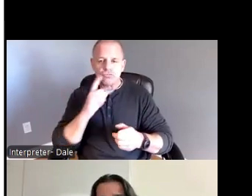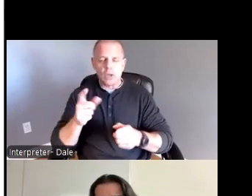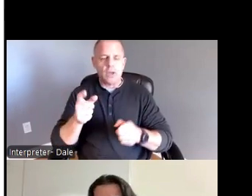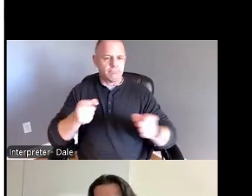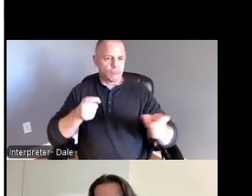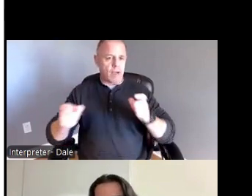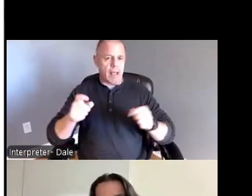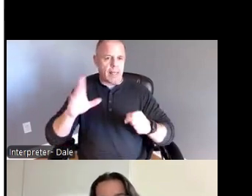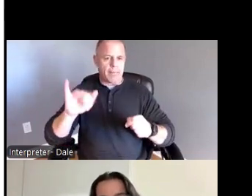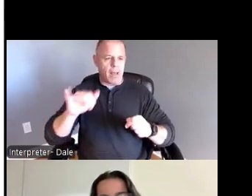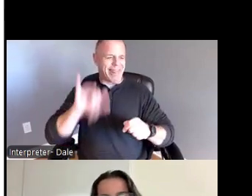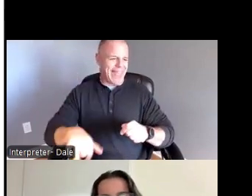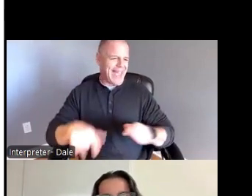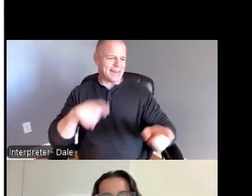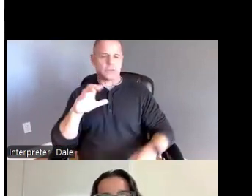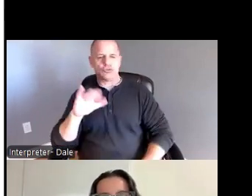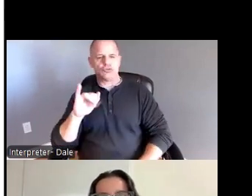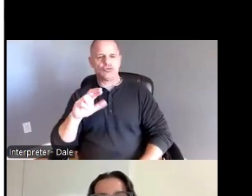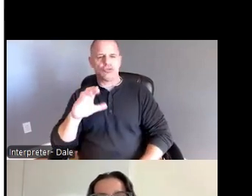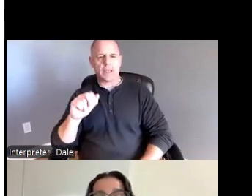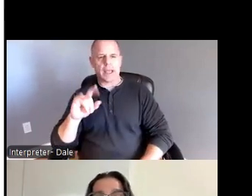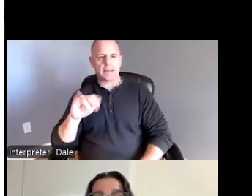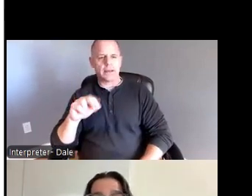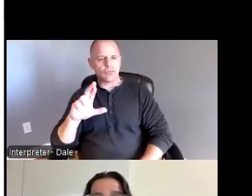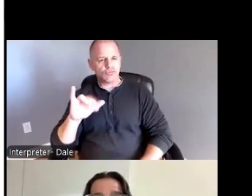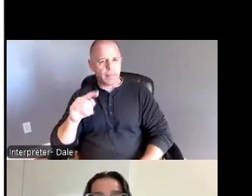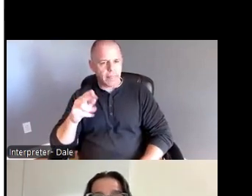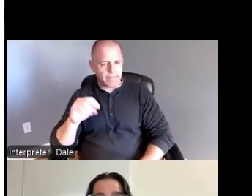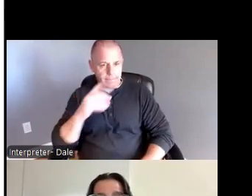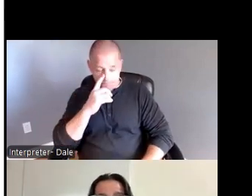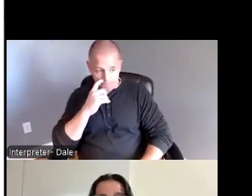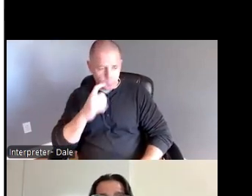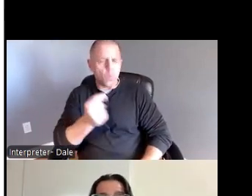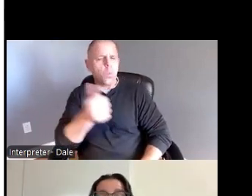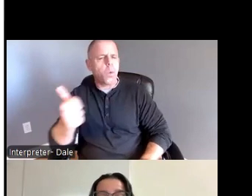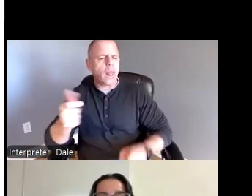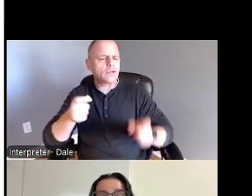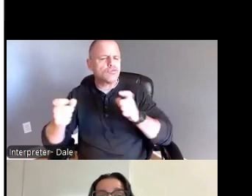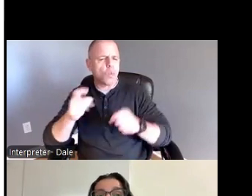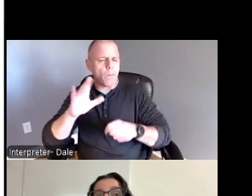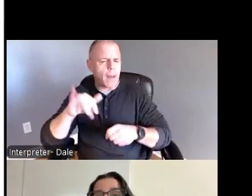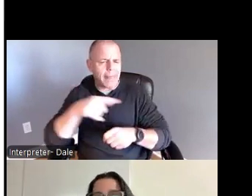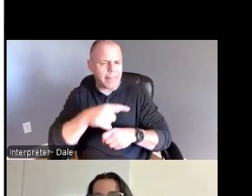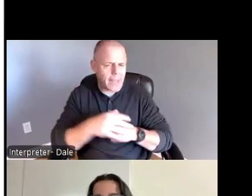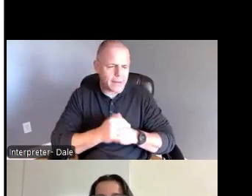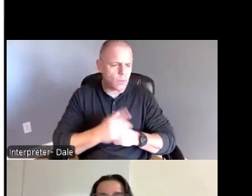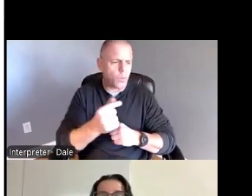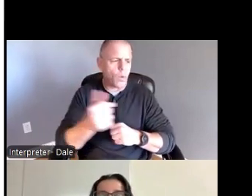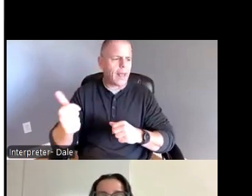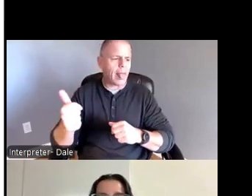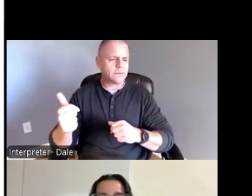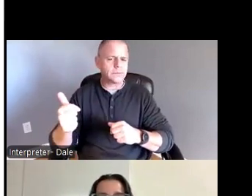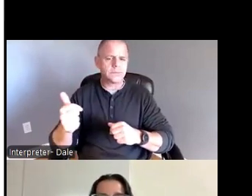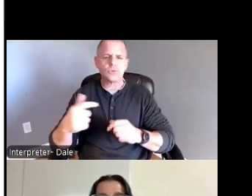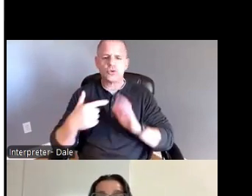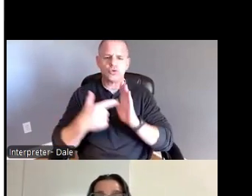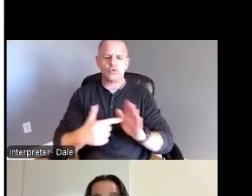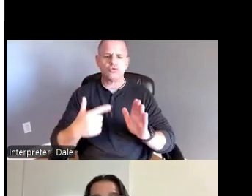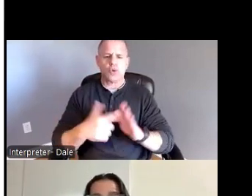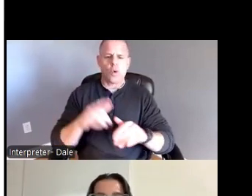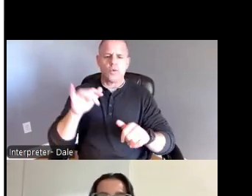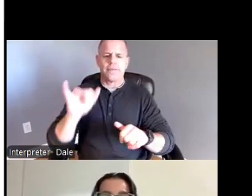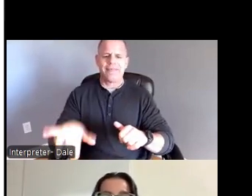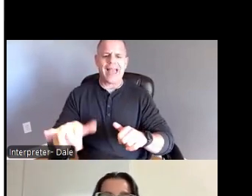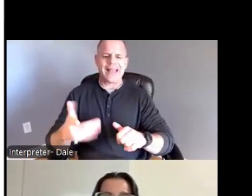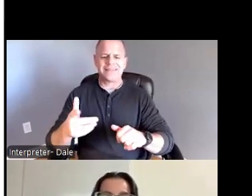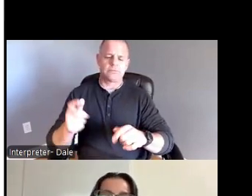our circadian rhythms. So what else is regulated by circadian rhythms? What else shows oscillation in a circadian fashion in our